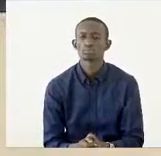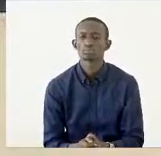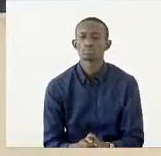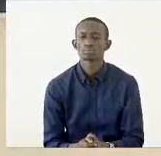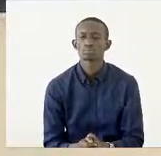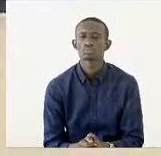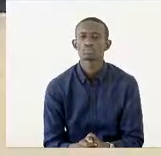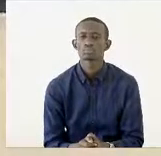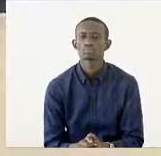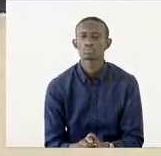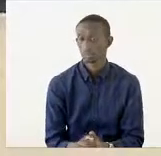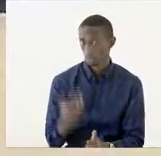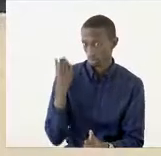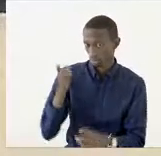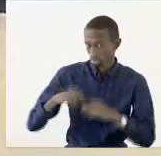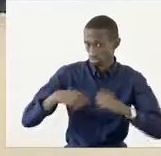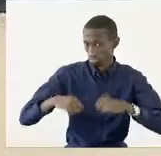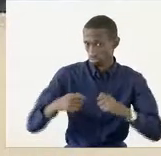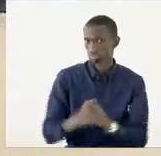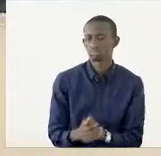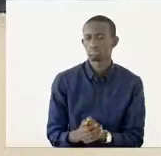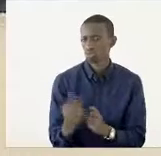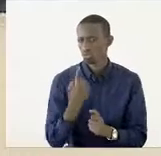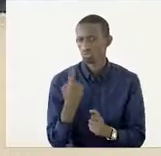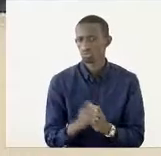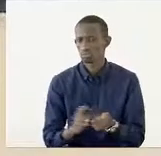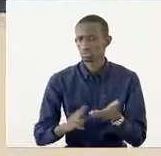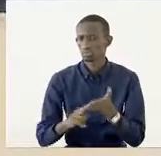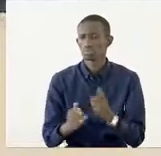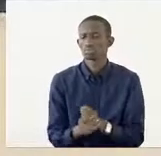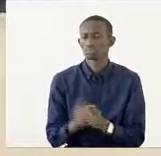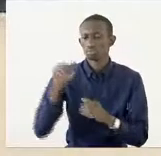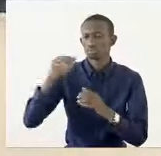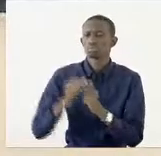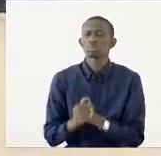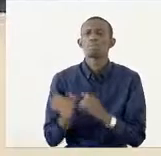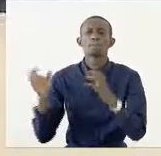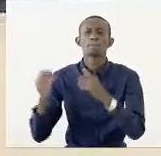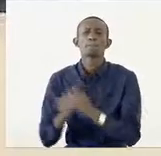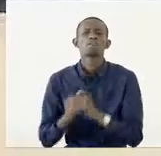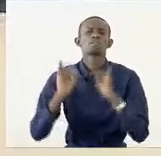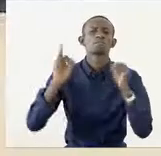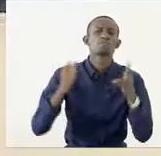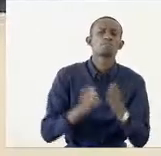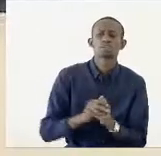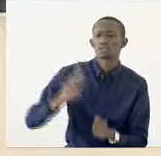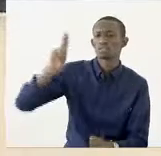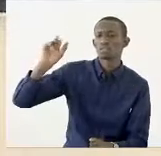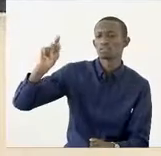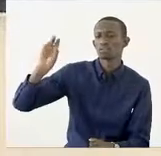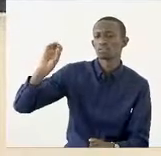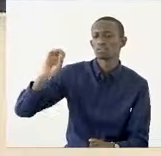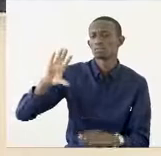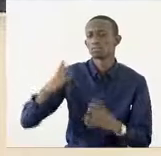So this reaction only applies to compounds, whether ketones or aldehydes,